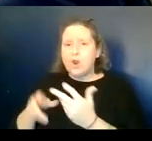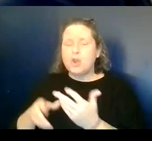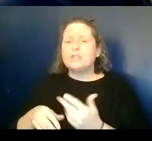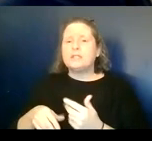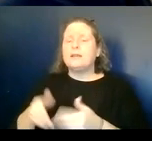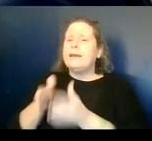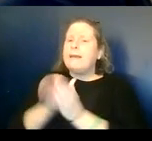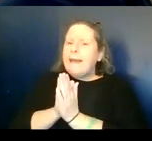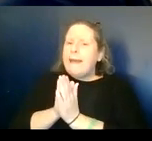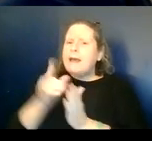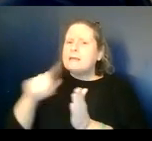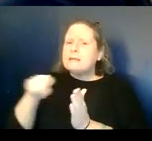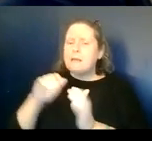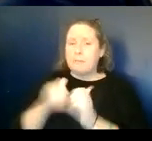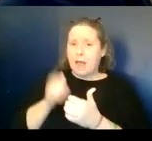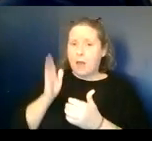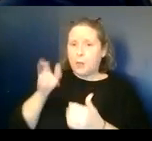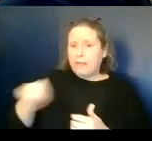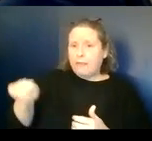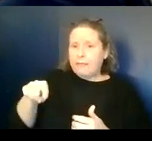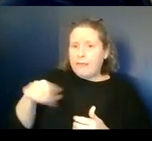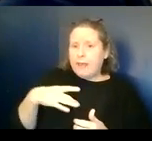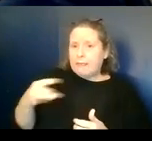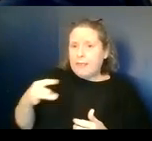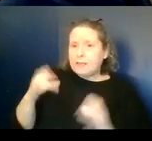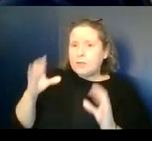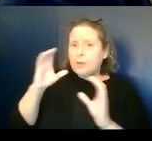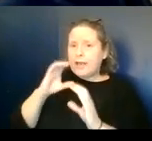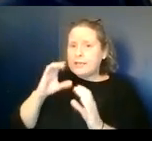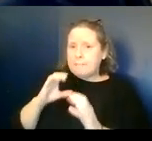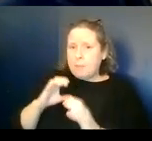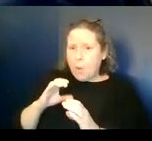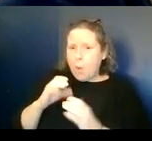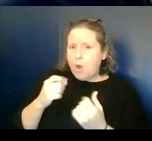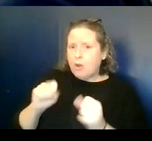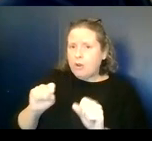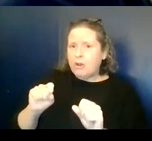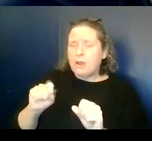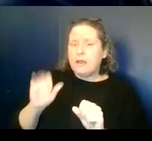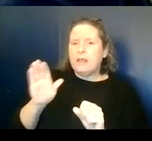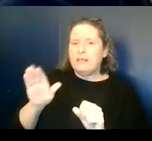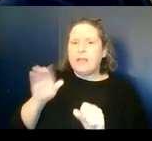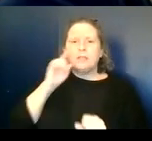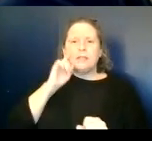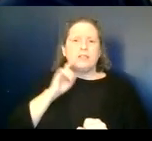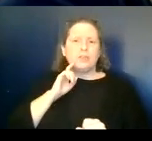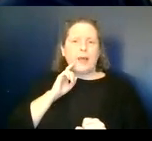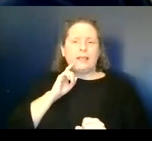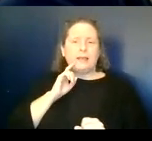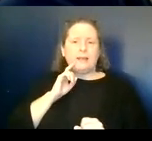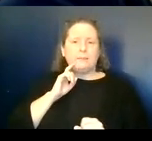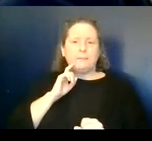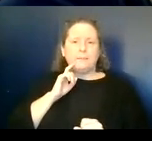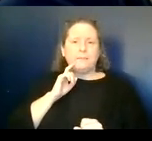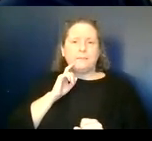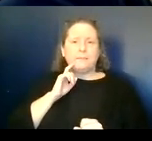how would they like to explore their sexuality, and those